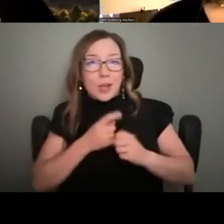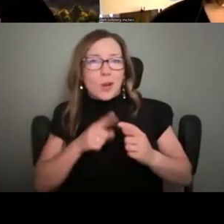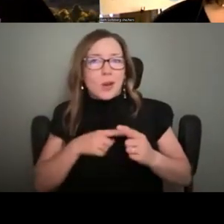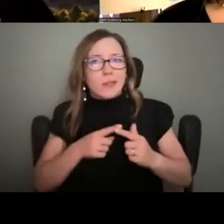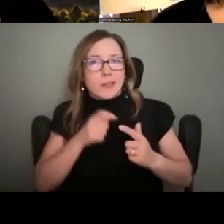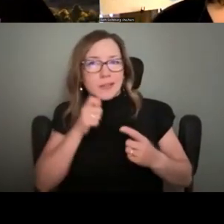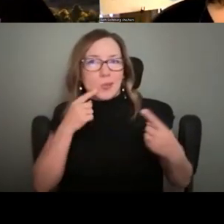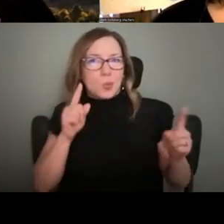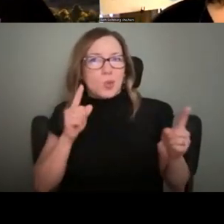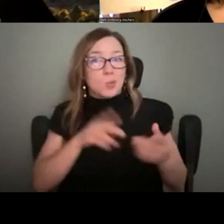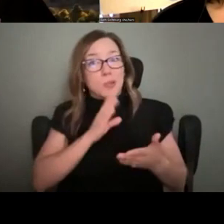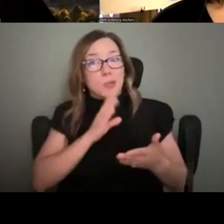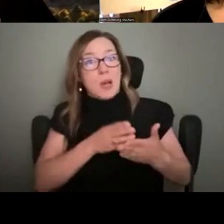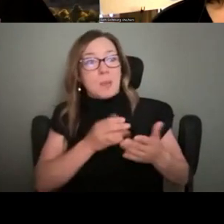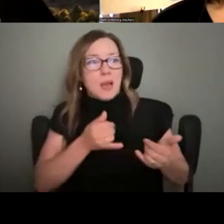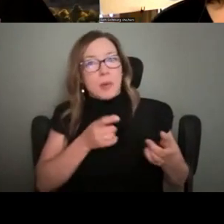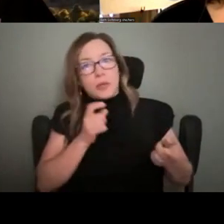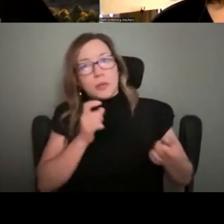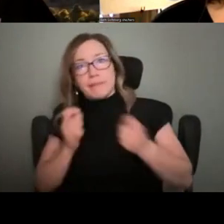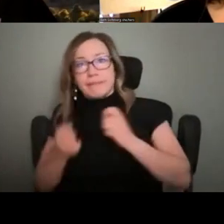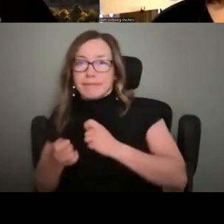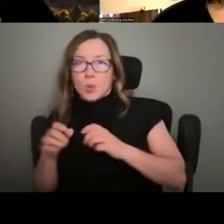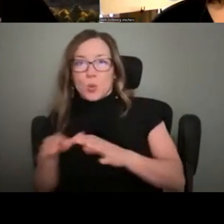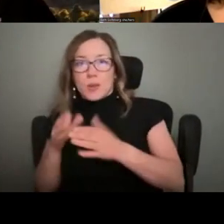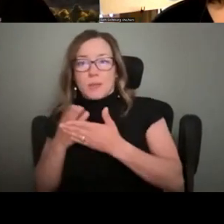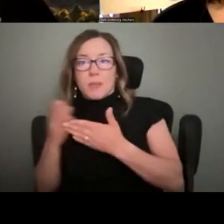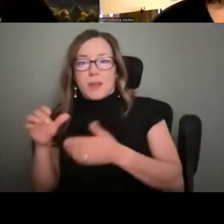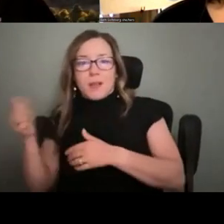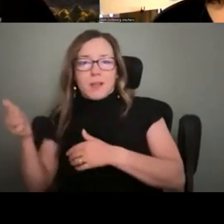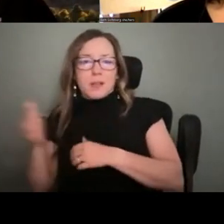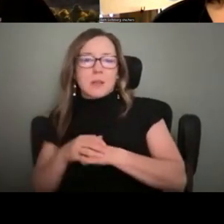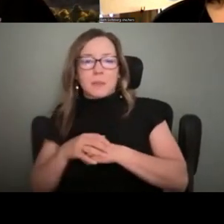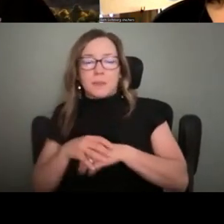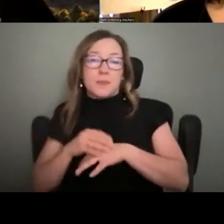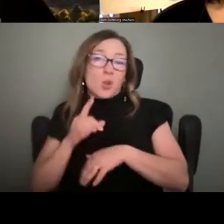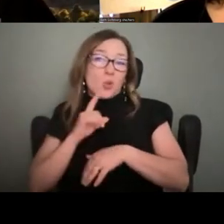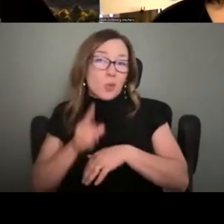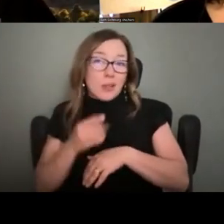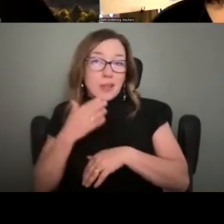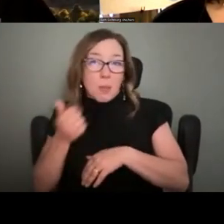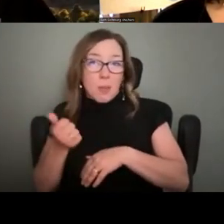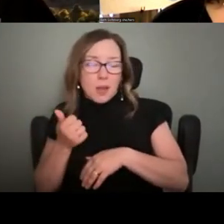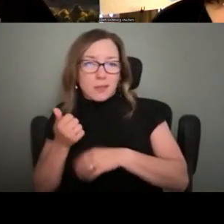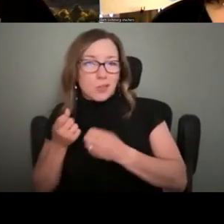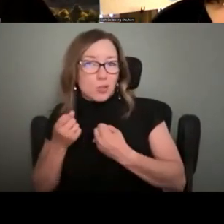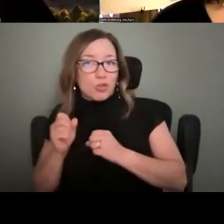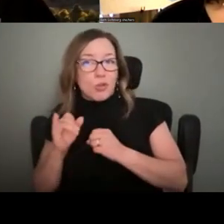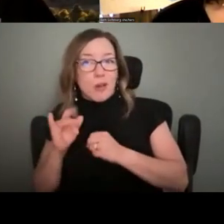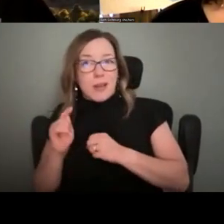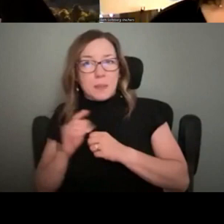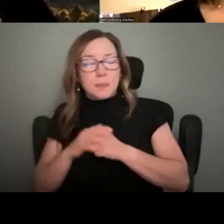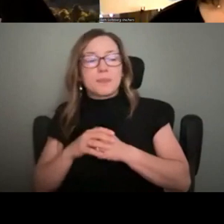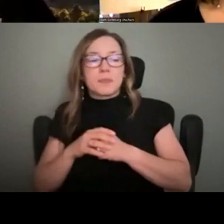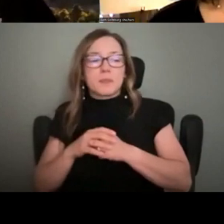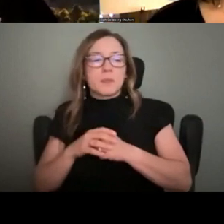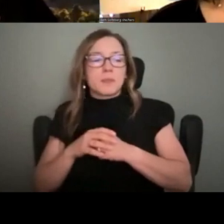stopped and now we're doing something else. So I think that that's really the best thing is just to try it. And